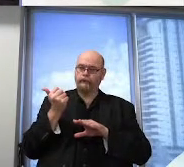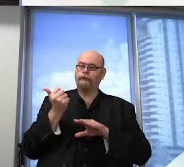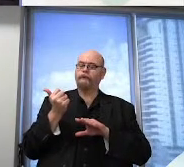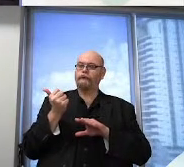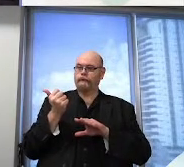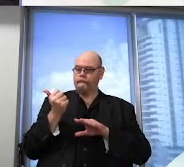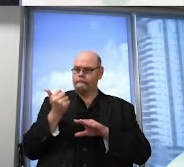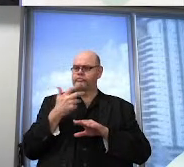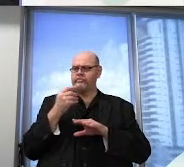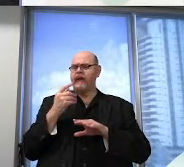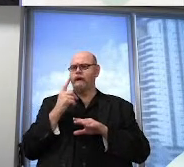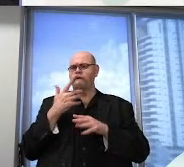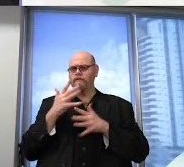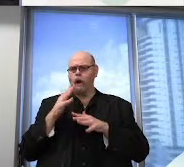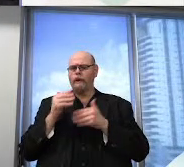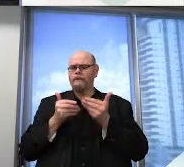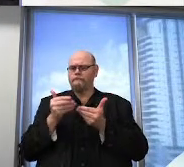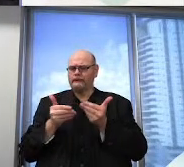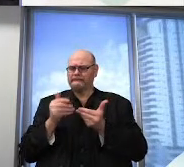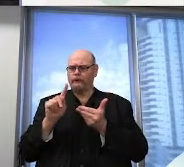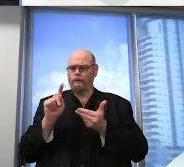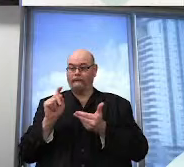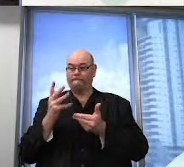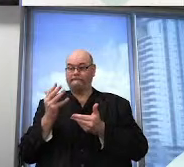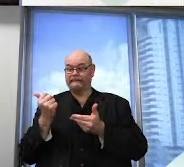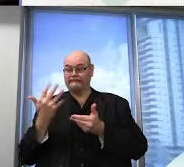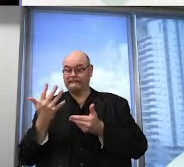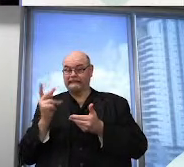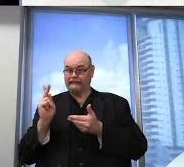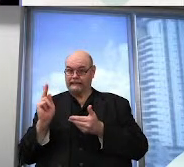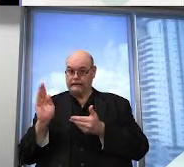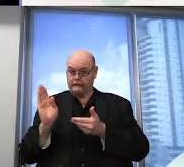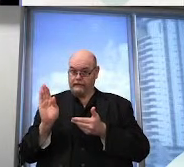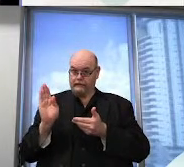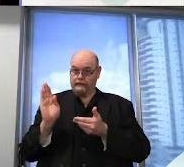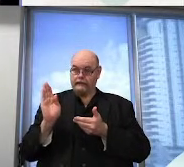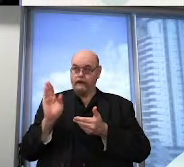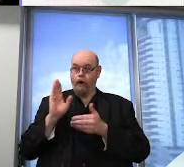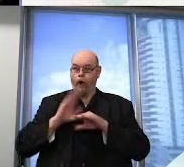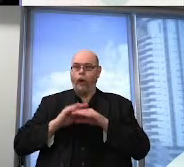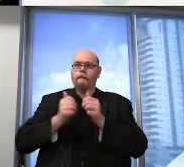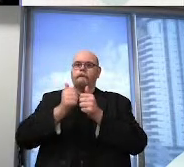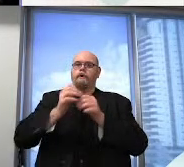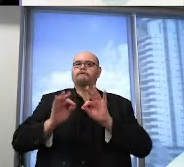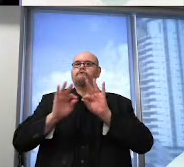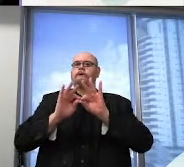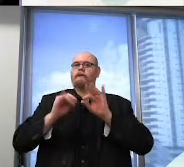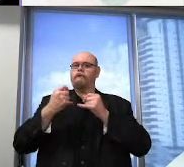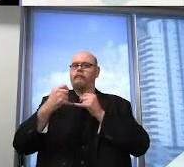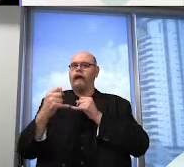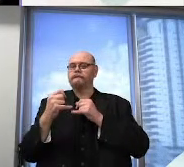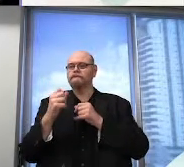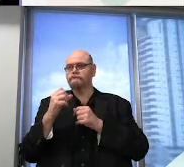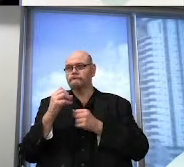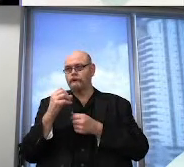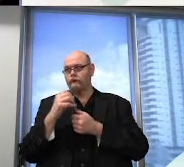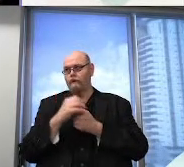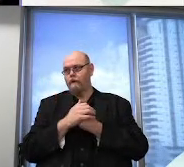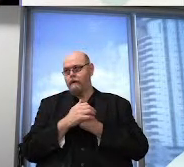and we have, again, progressed on the 115 kV system on the most critical lines.